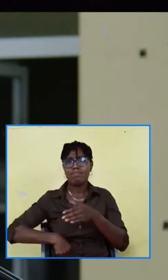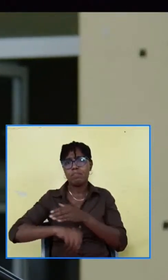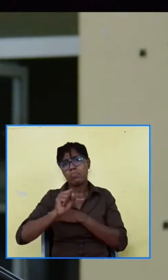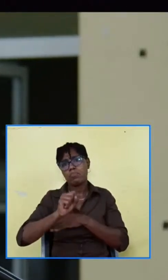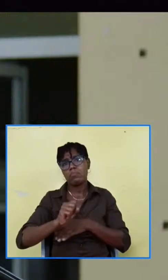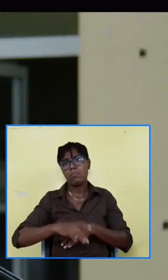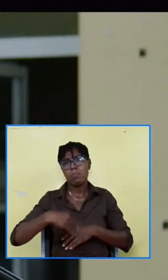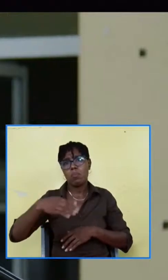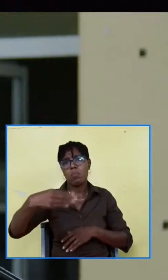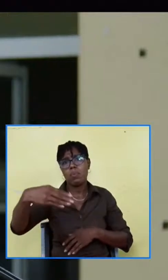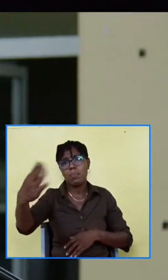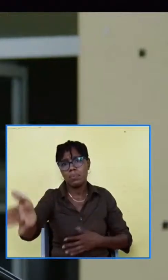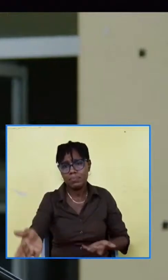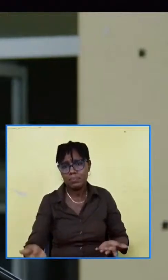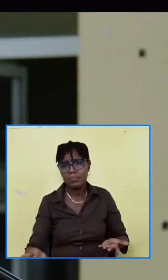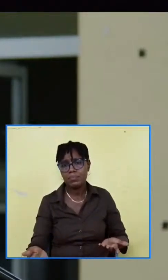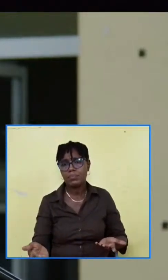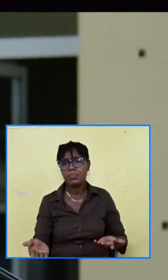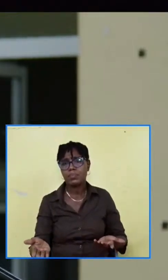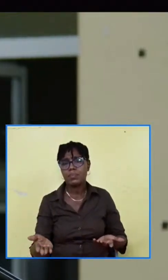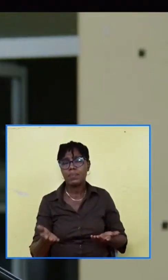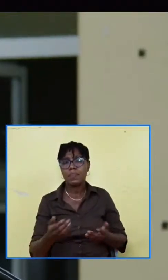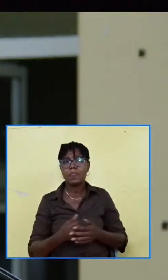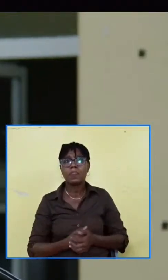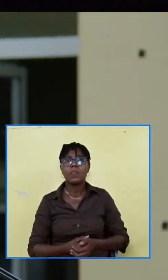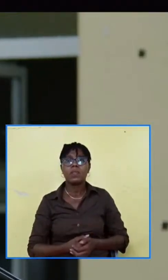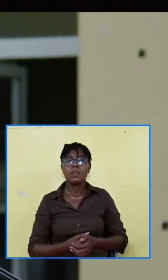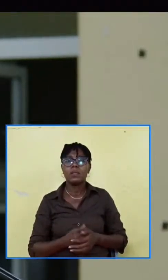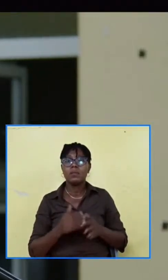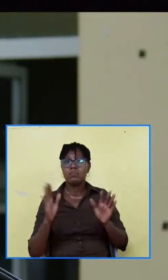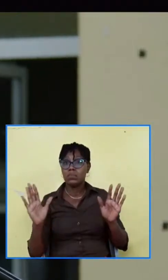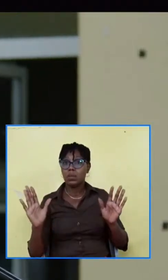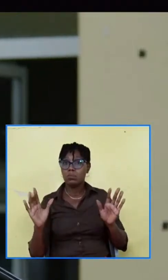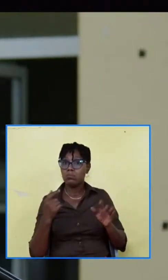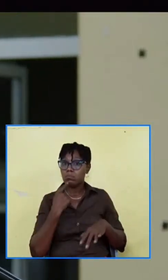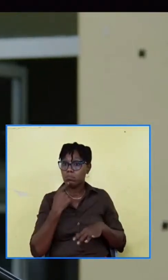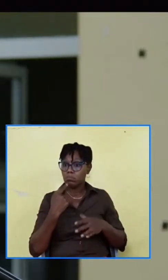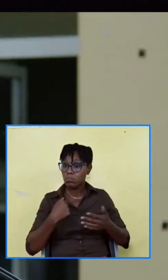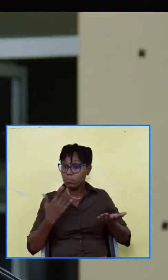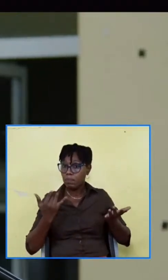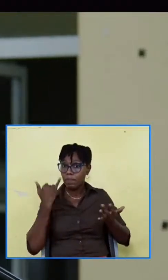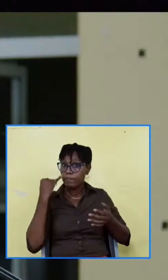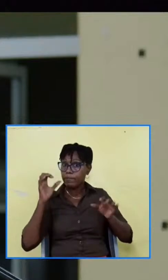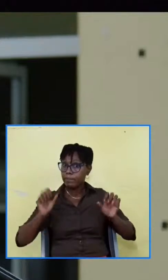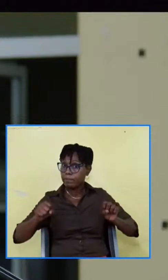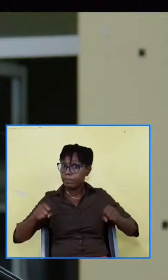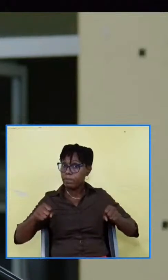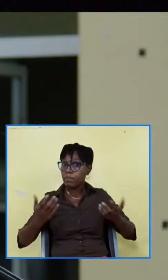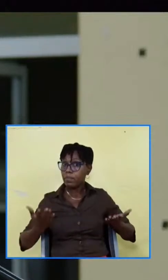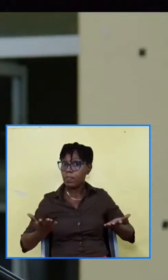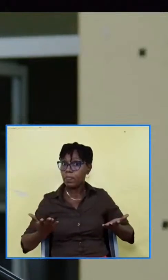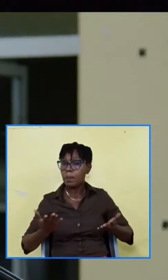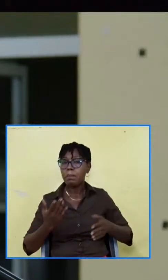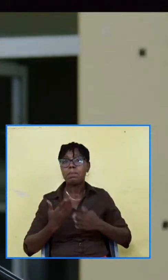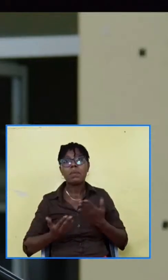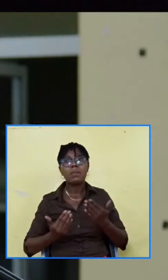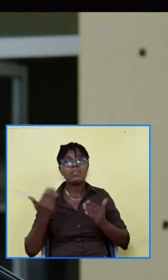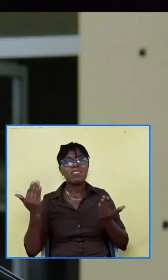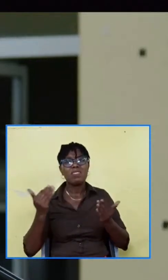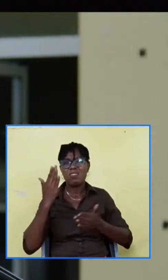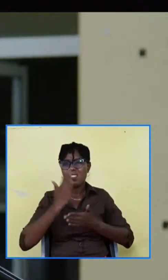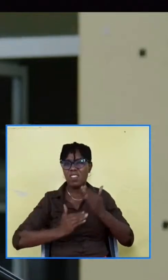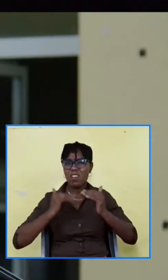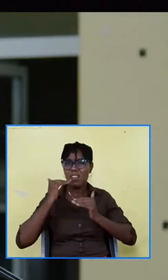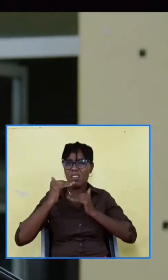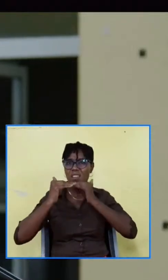things more systematically than that. Now, you could tell me if it's even possible, but there may be even tiers of pension. Let's